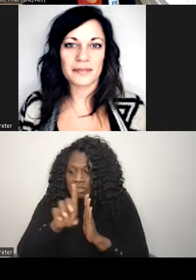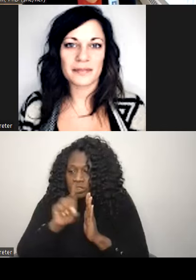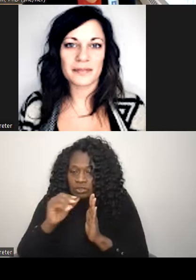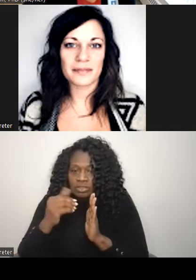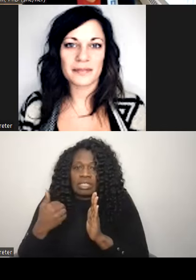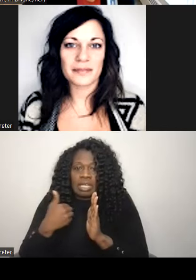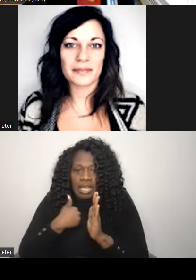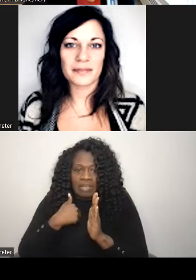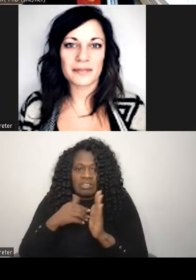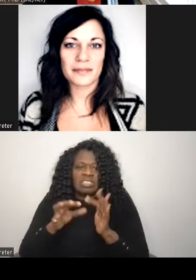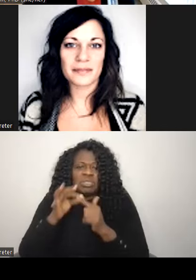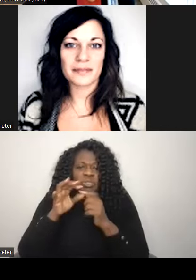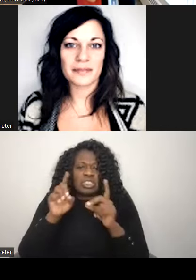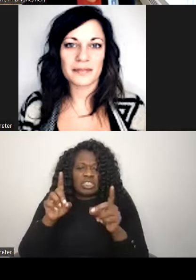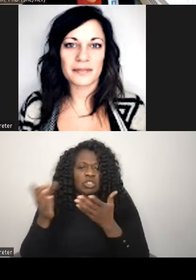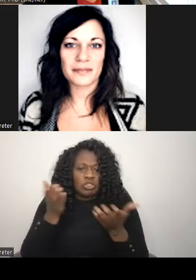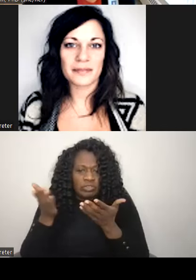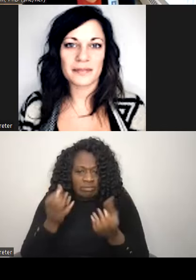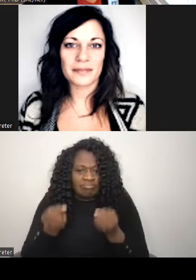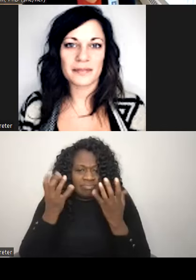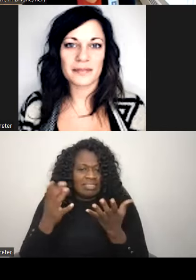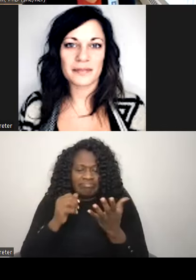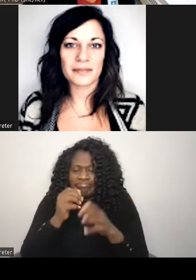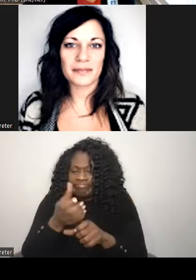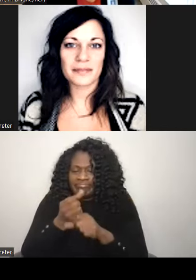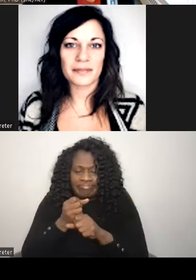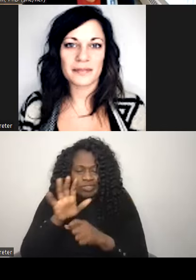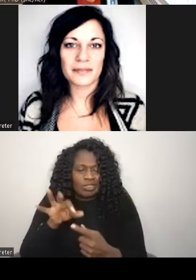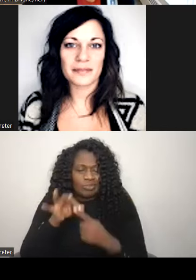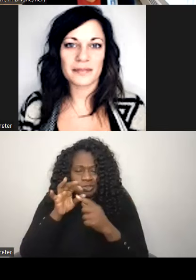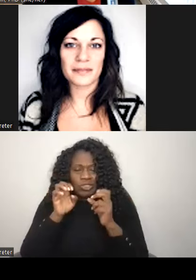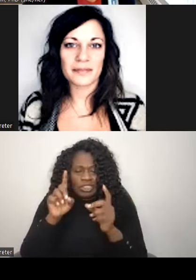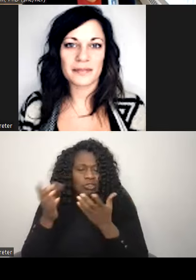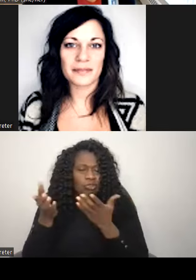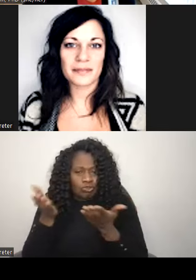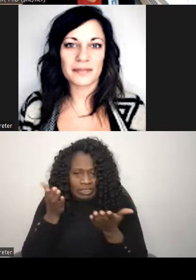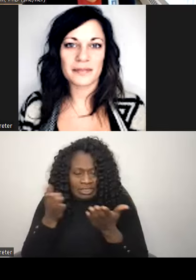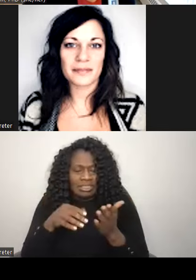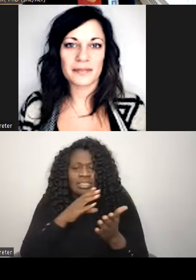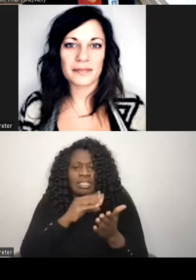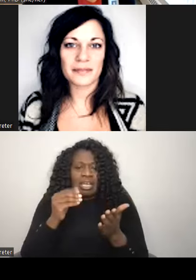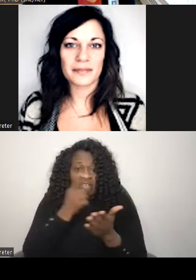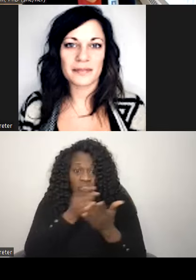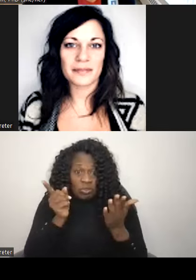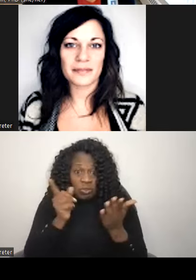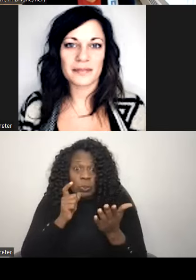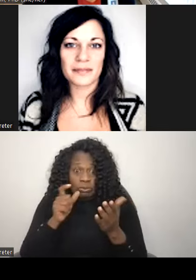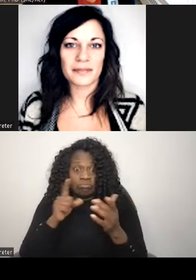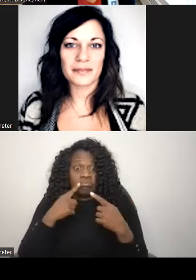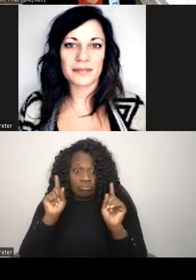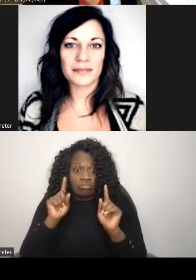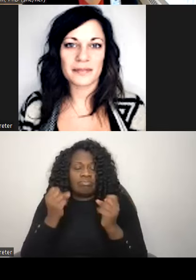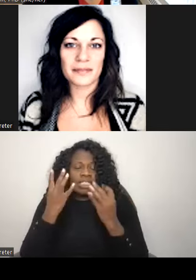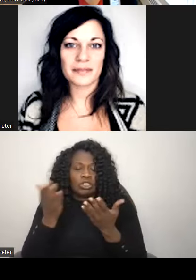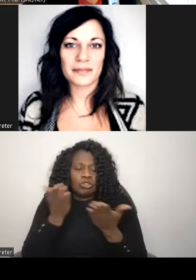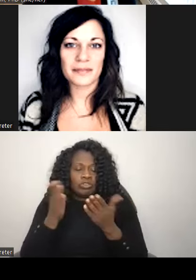special education services, many of them did not receive their special education services. And for those who did, many of those services